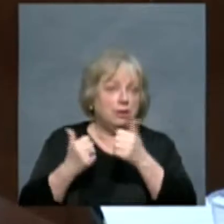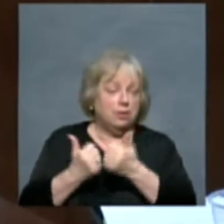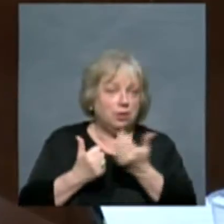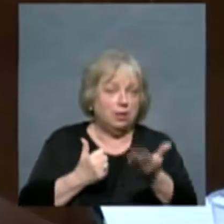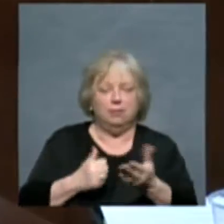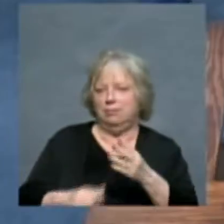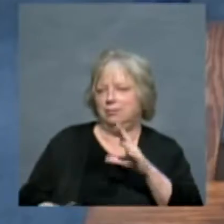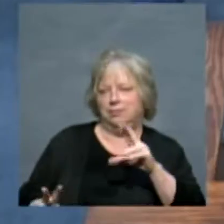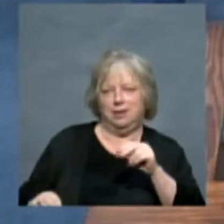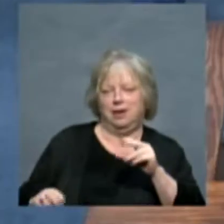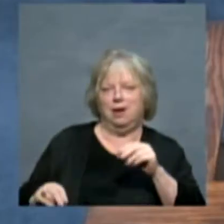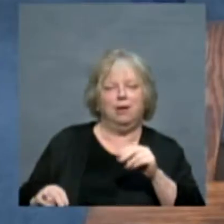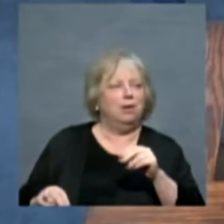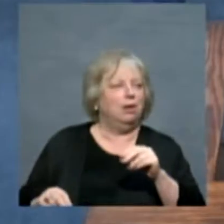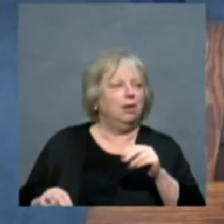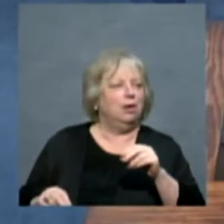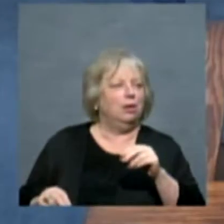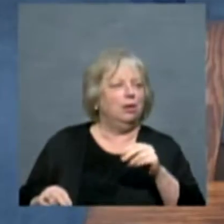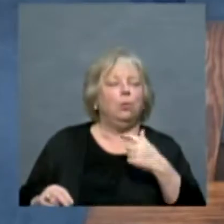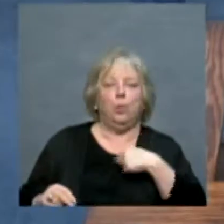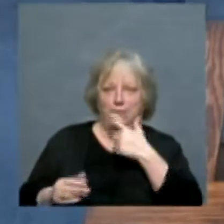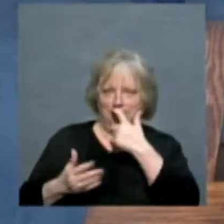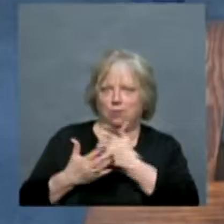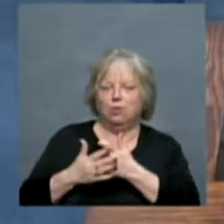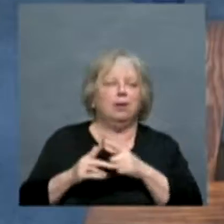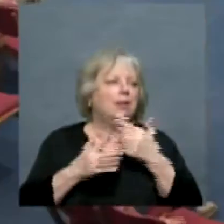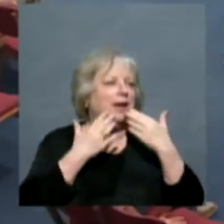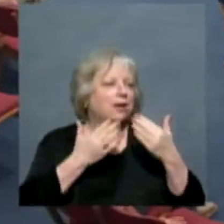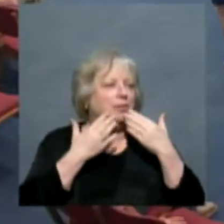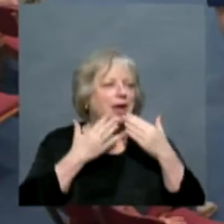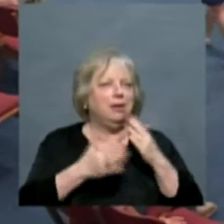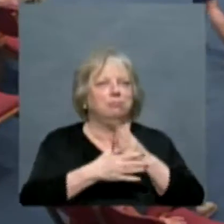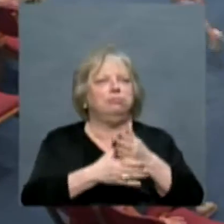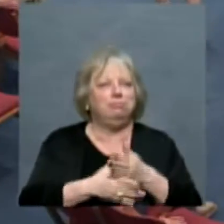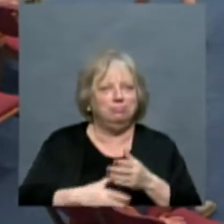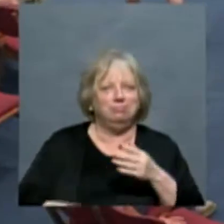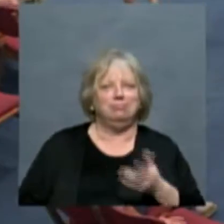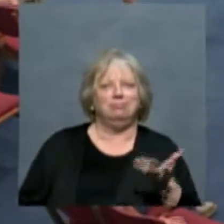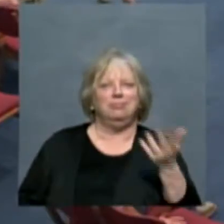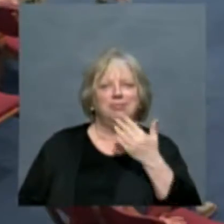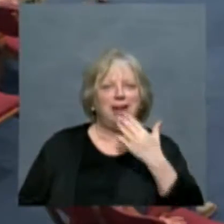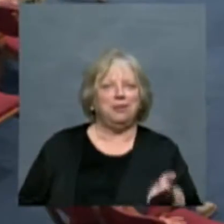out there? We don't have one. We have Okay. interest in one. but Thank we don't you. have one.